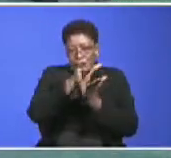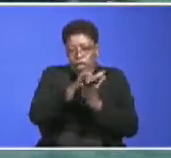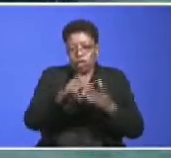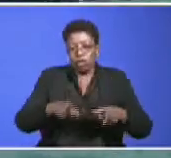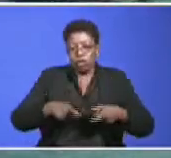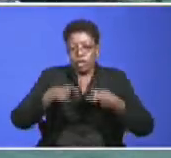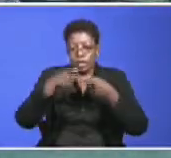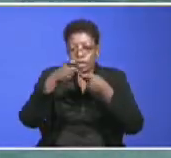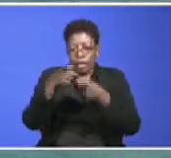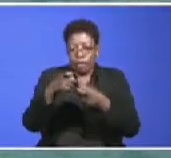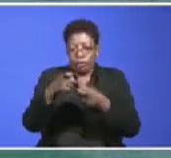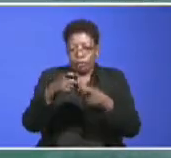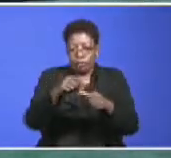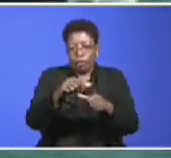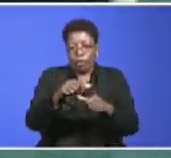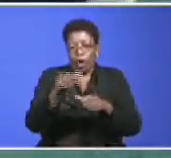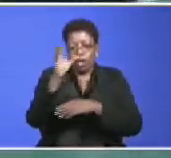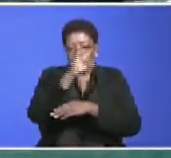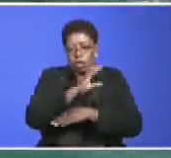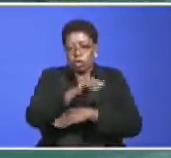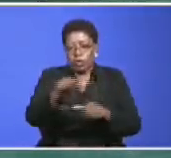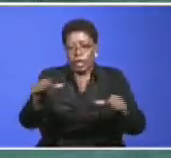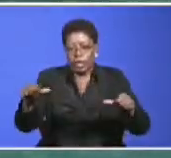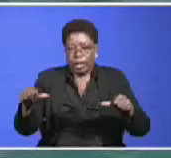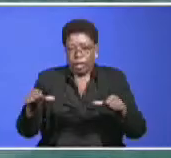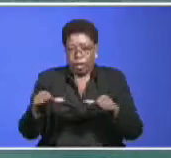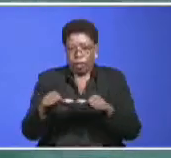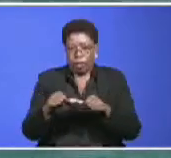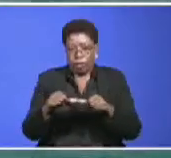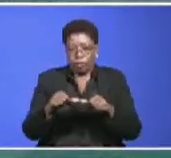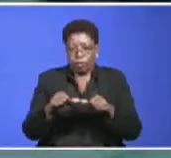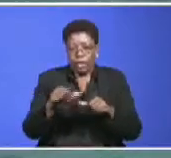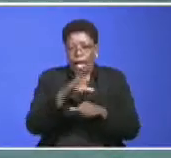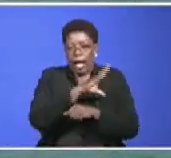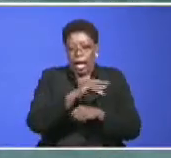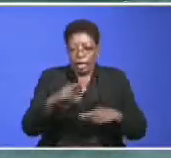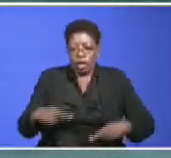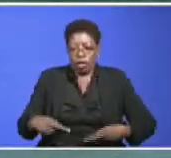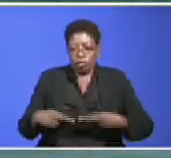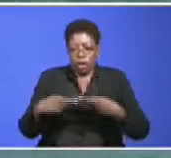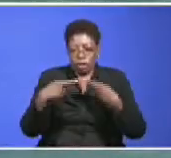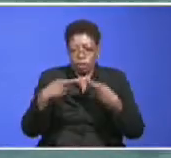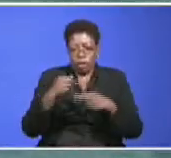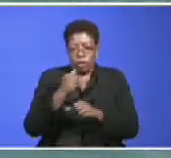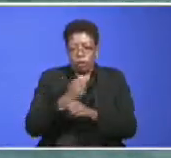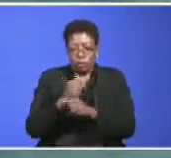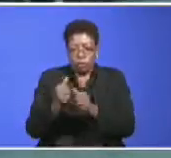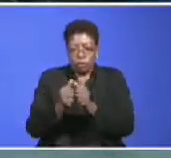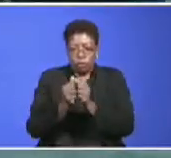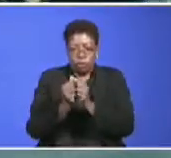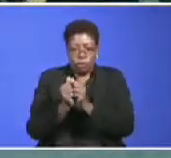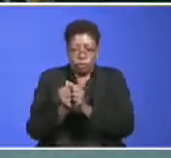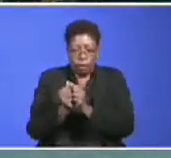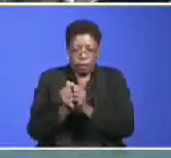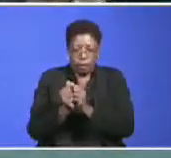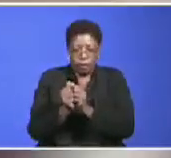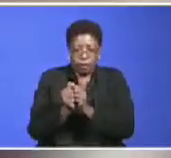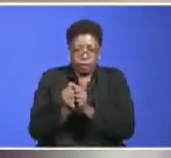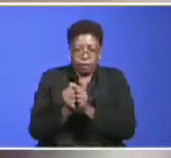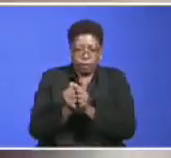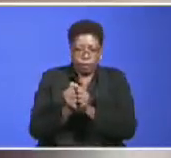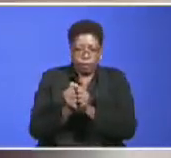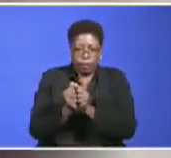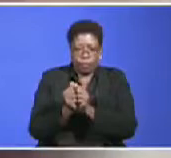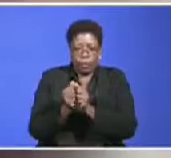provide oversight of the designated search and rescue entity, and that a rescue coordination center in support of provision of search and